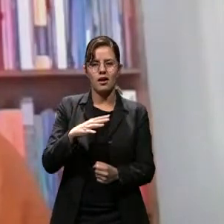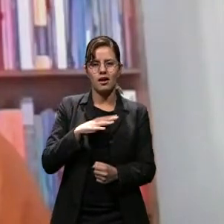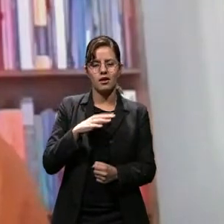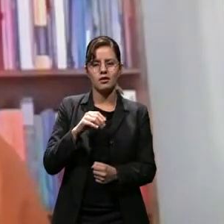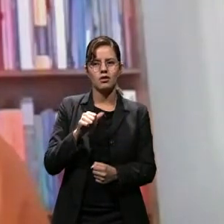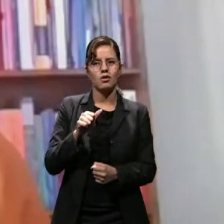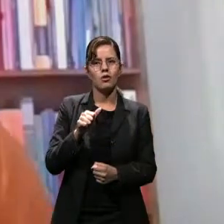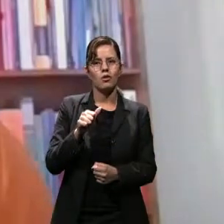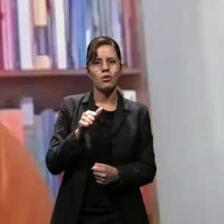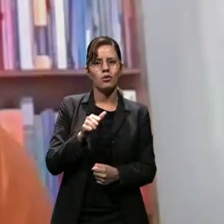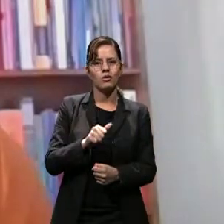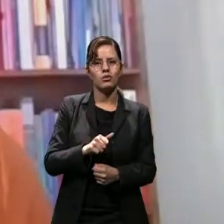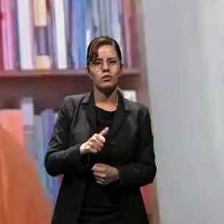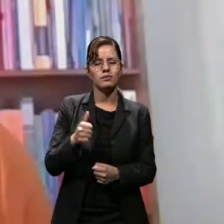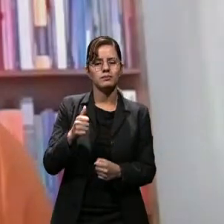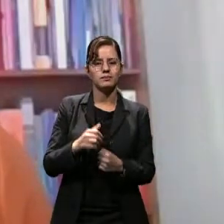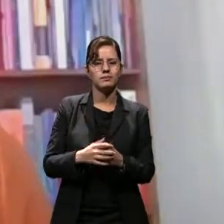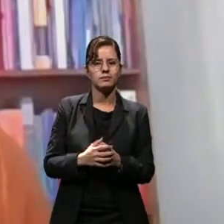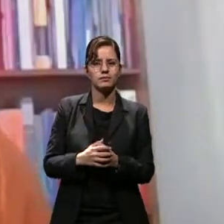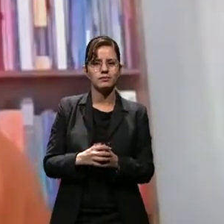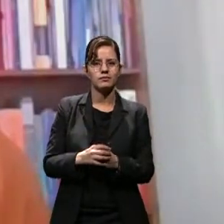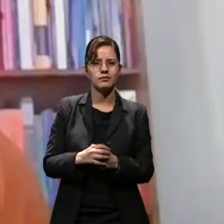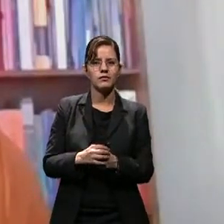other mechanisms of power